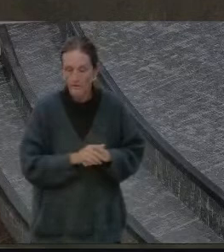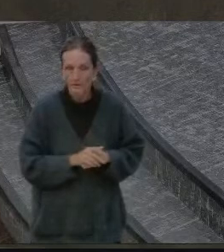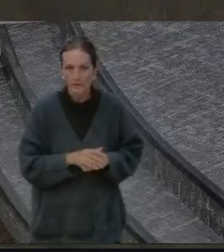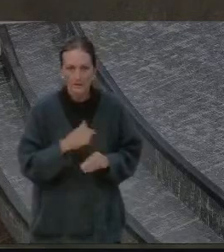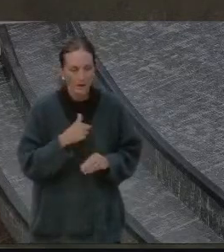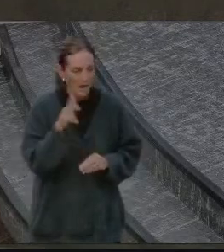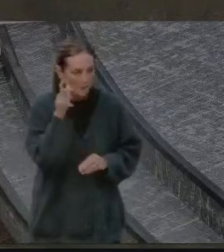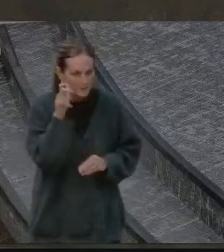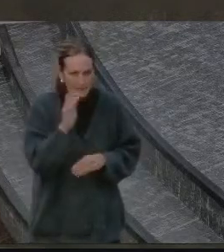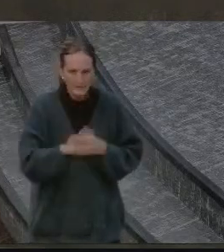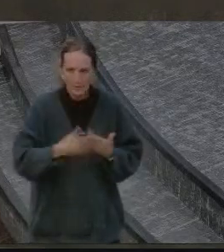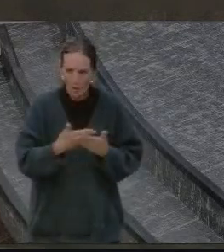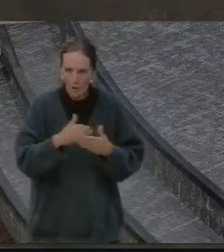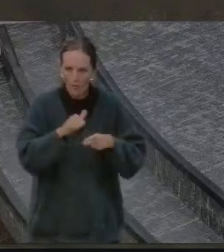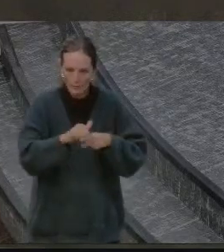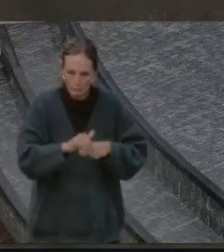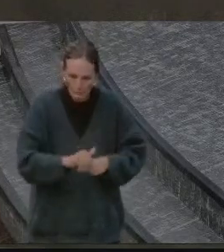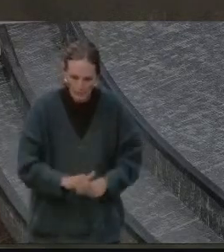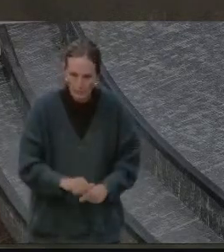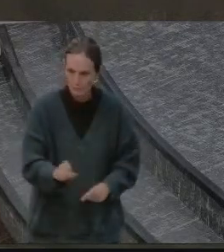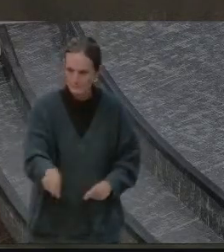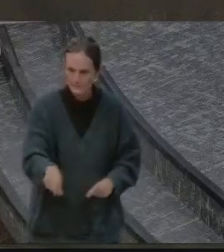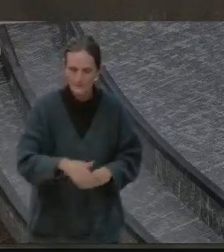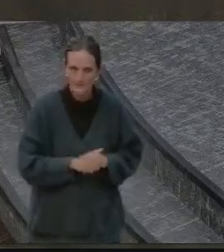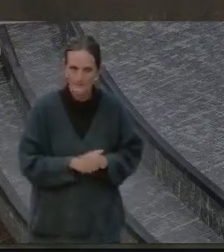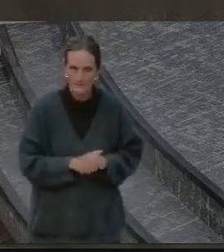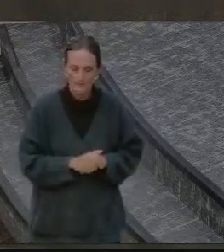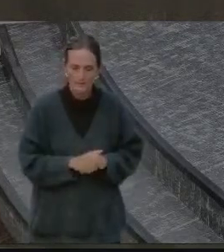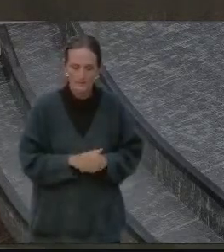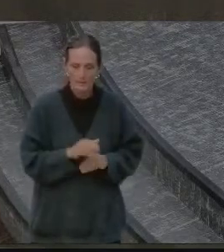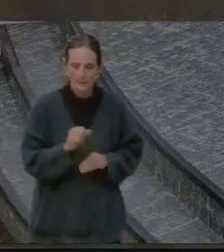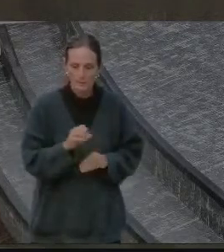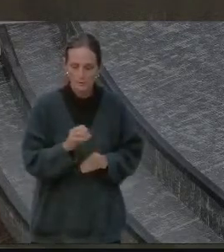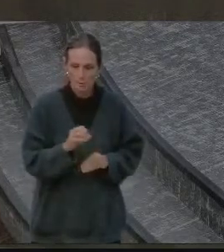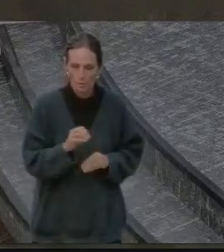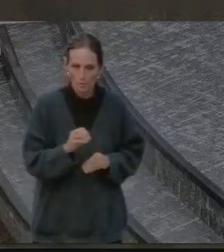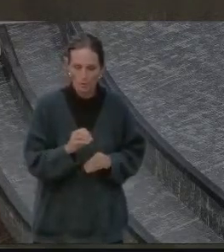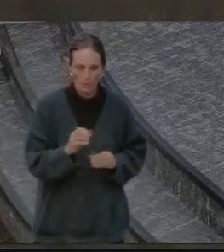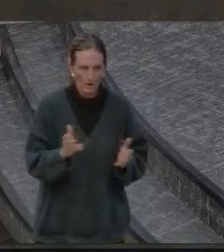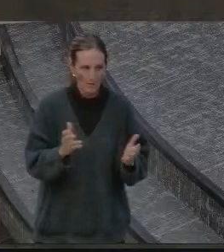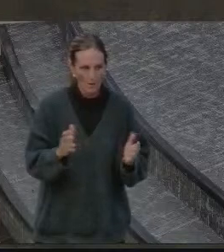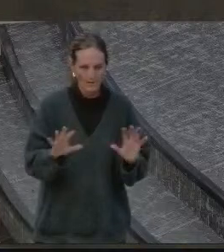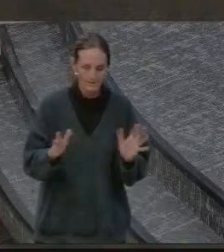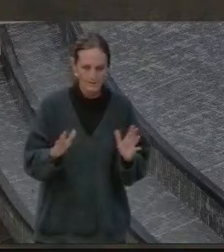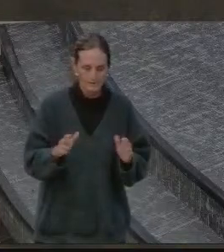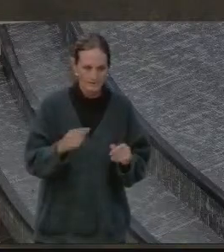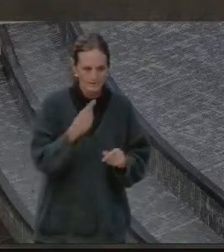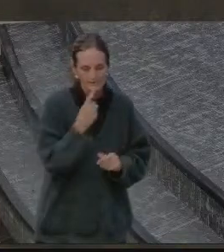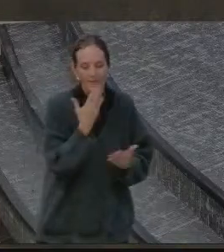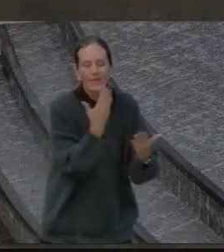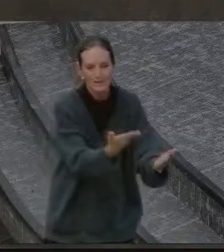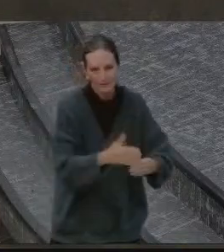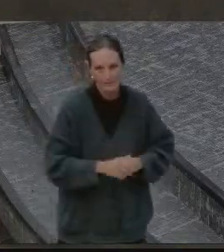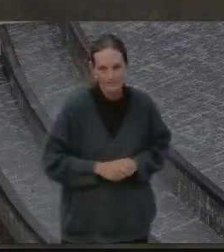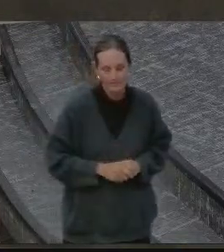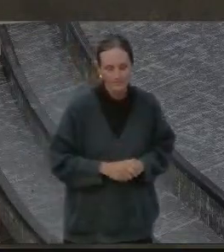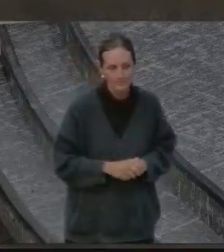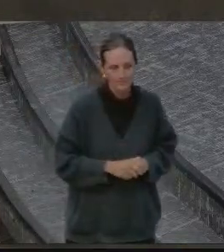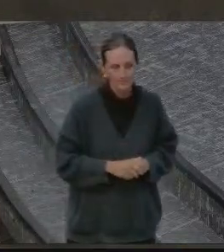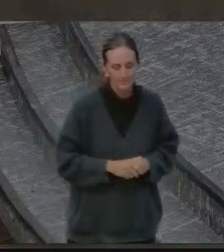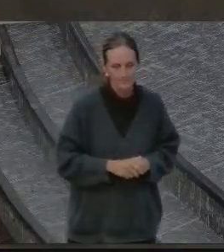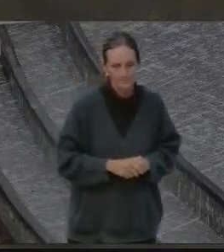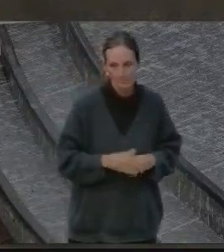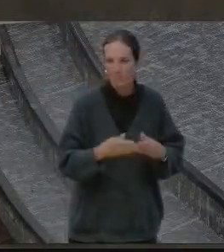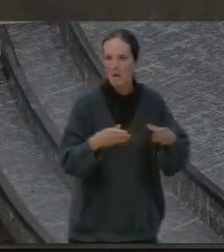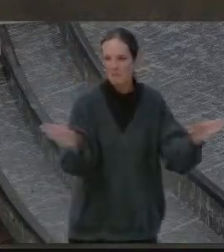those drills that are needed. And so, yeah, I just wanted to sort of publicly say thank you, and then also,